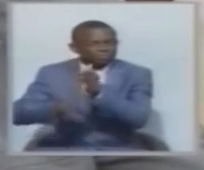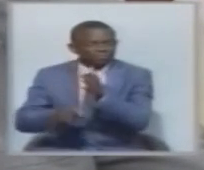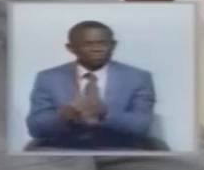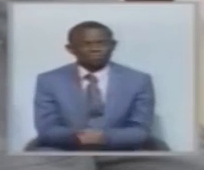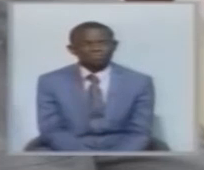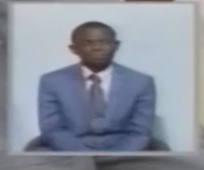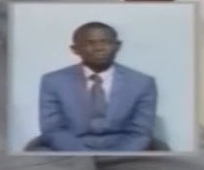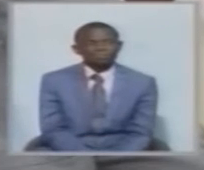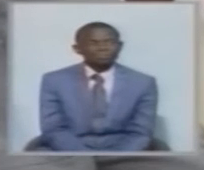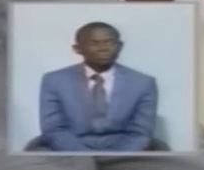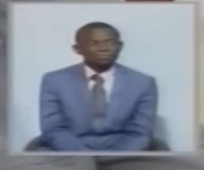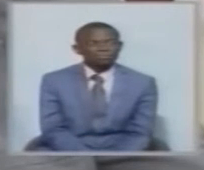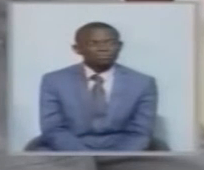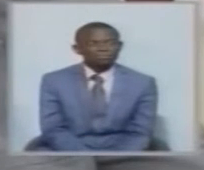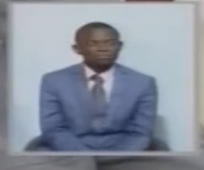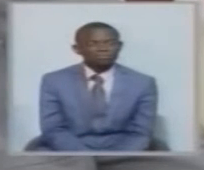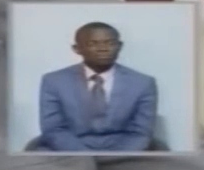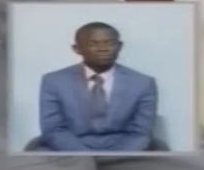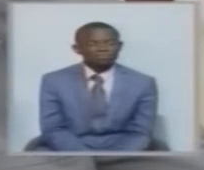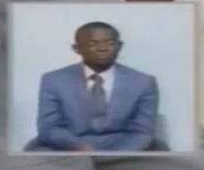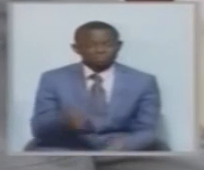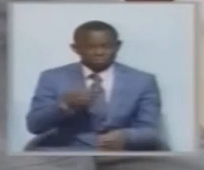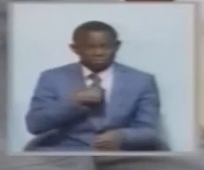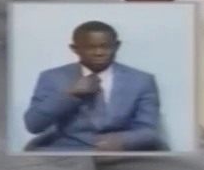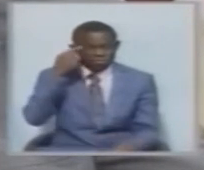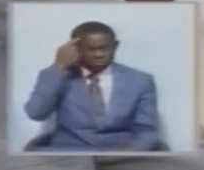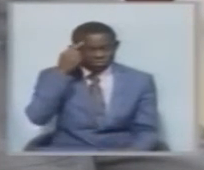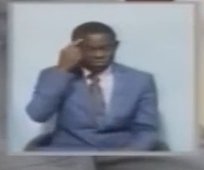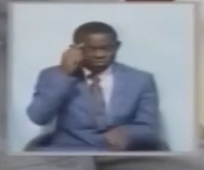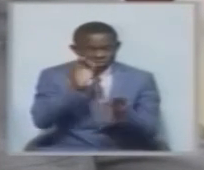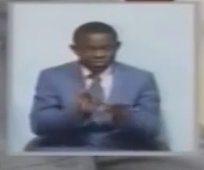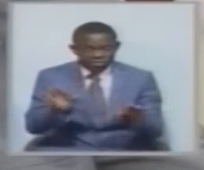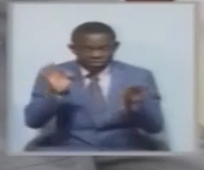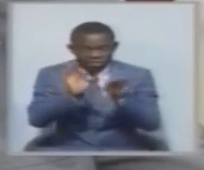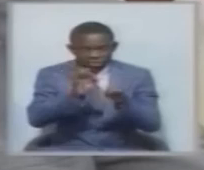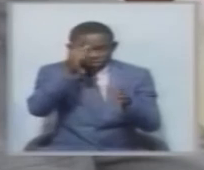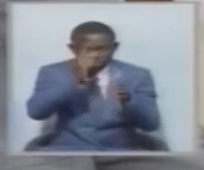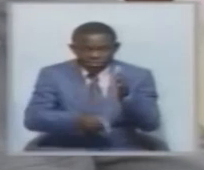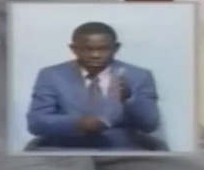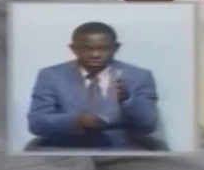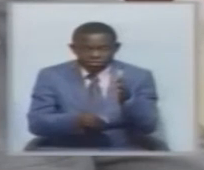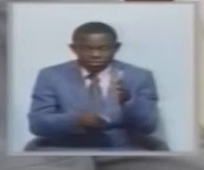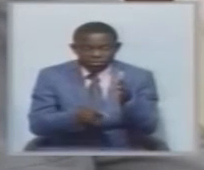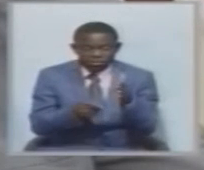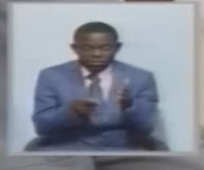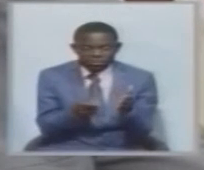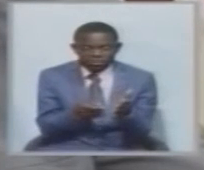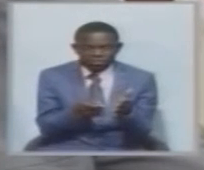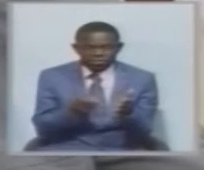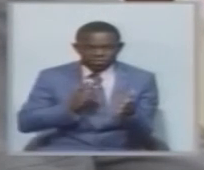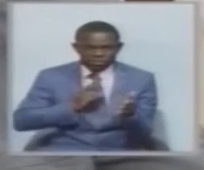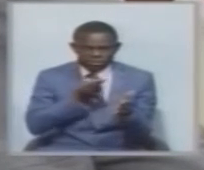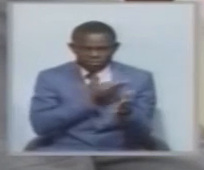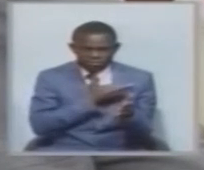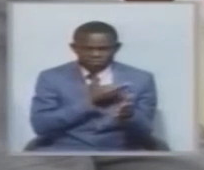But more importantly, I think we are part of the agenda to see how we can adopt proposals